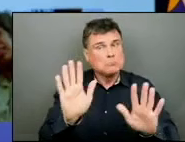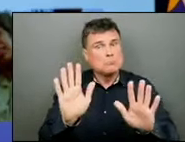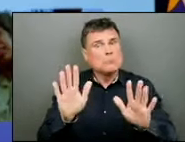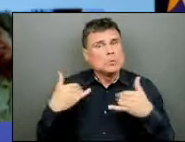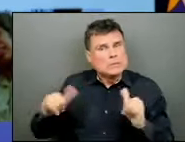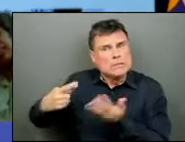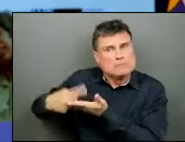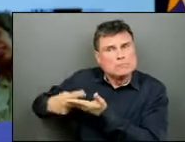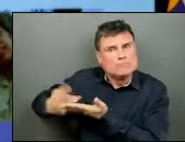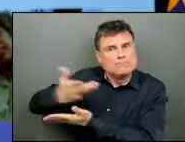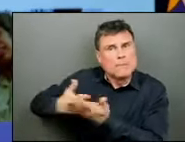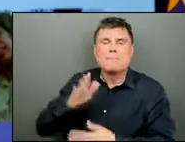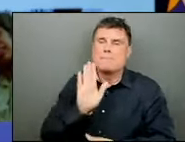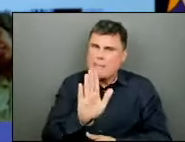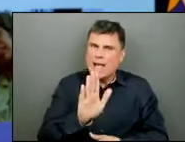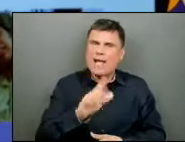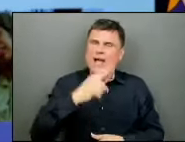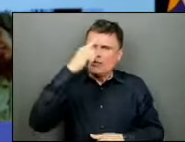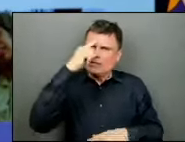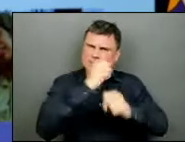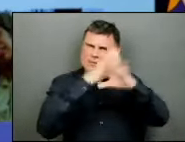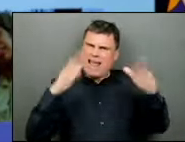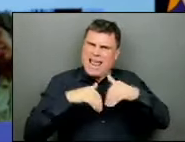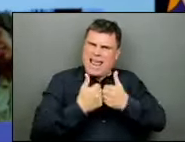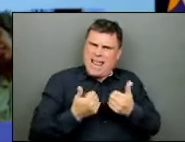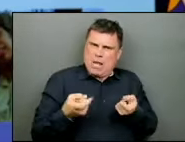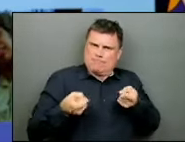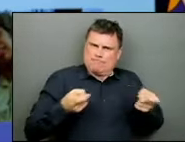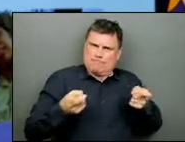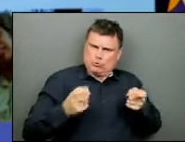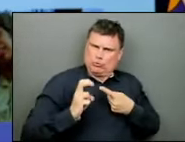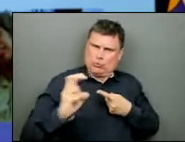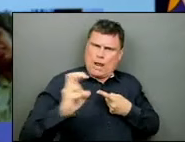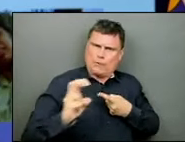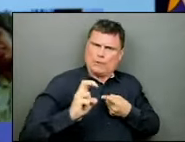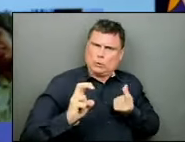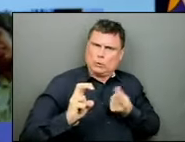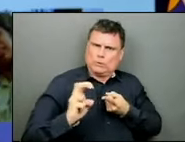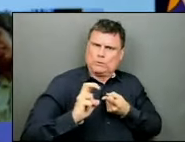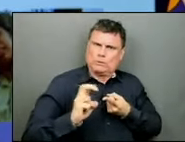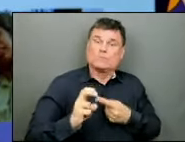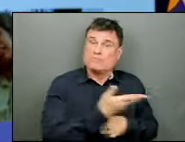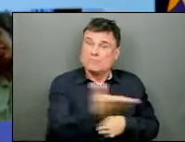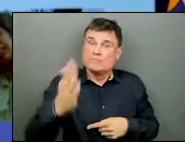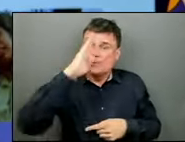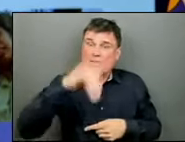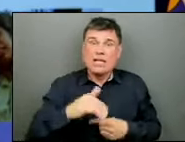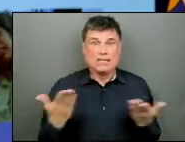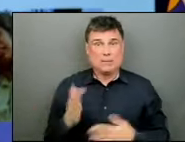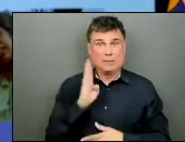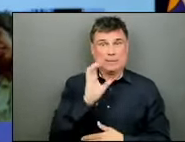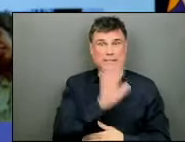how practical are they and how can we enforce. You will know that already here in British Columbia and indeed across the country, but here in